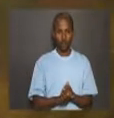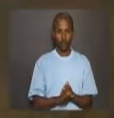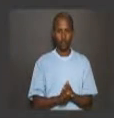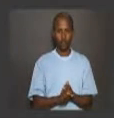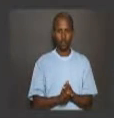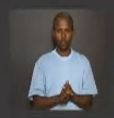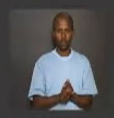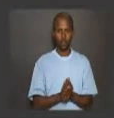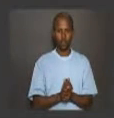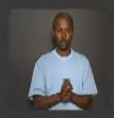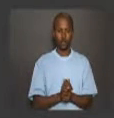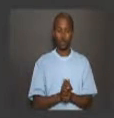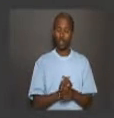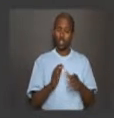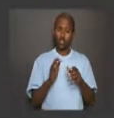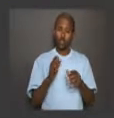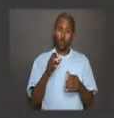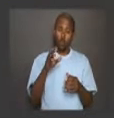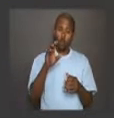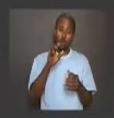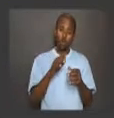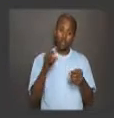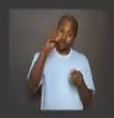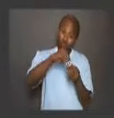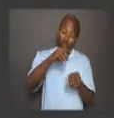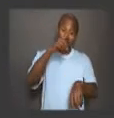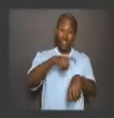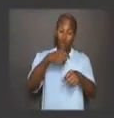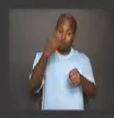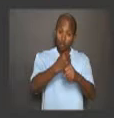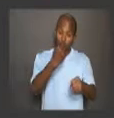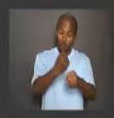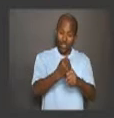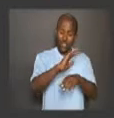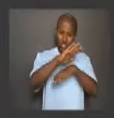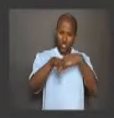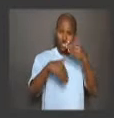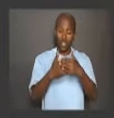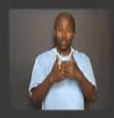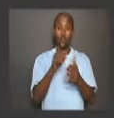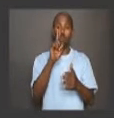overtime. The overtime rate is generally